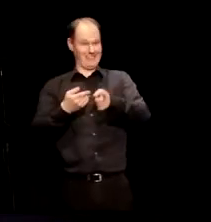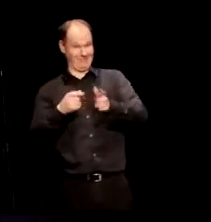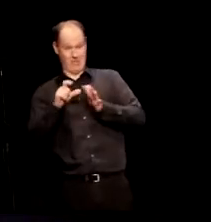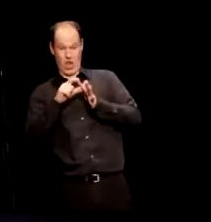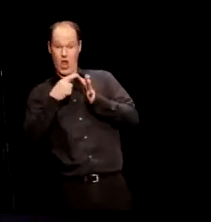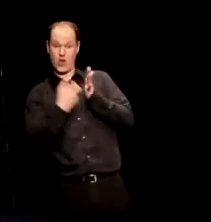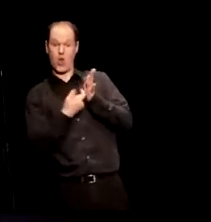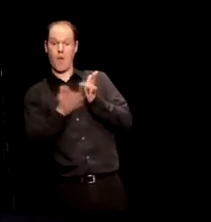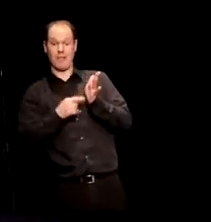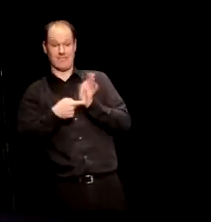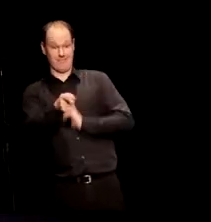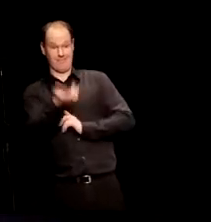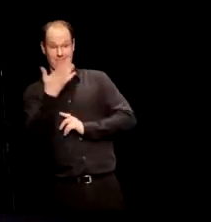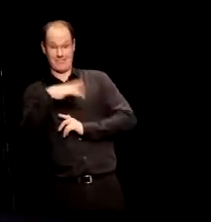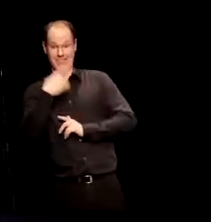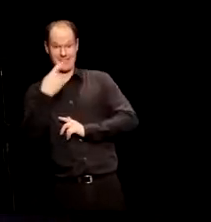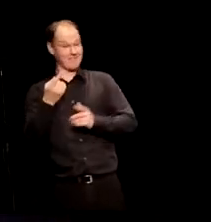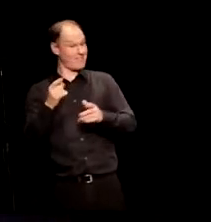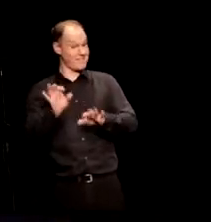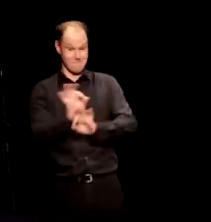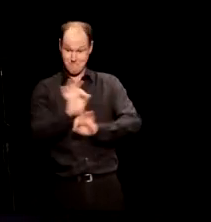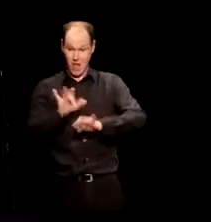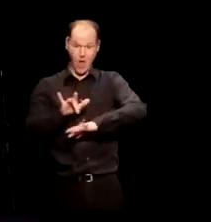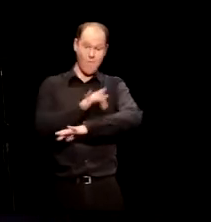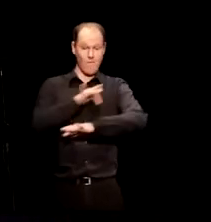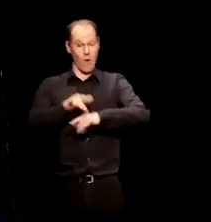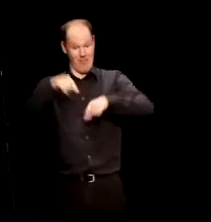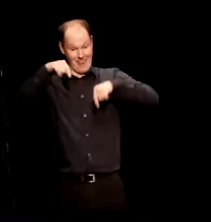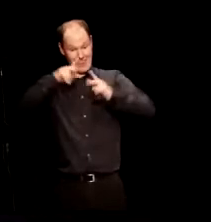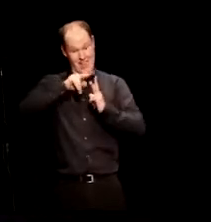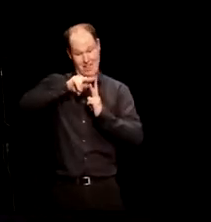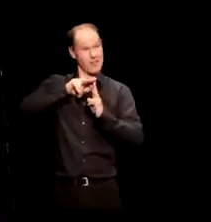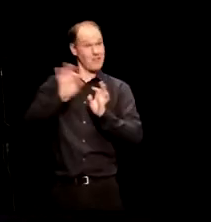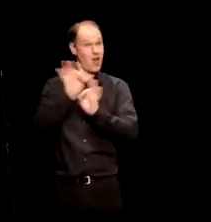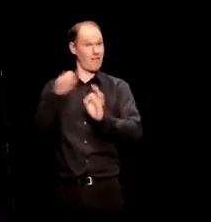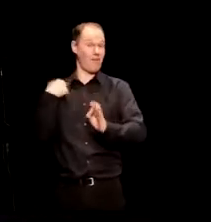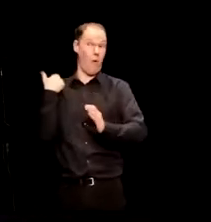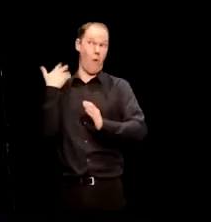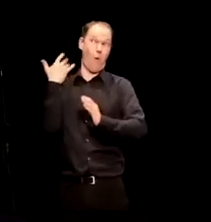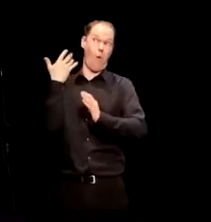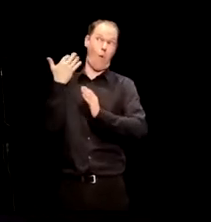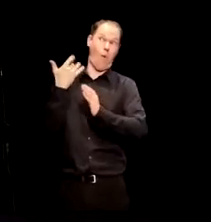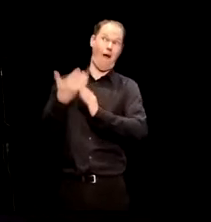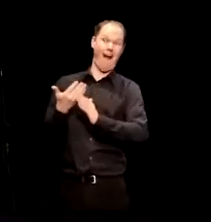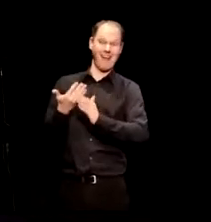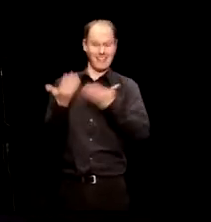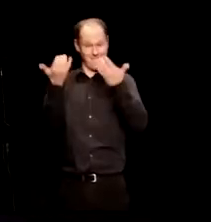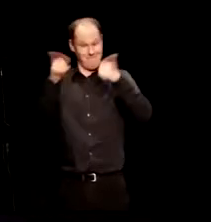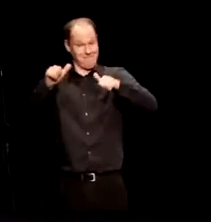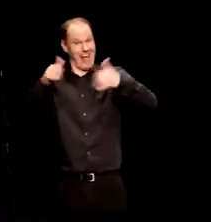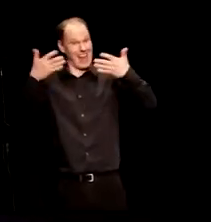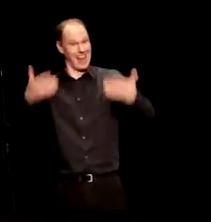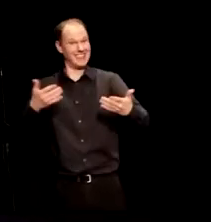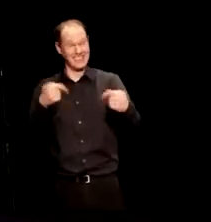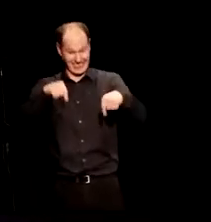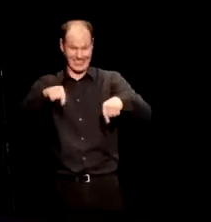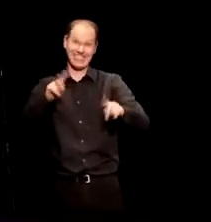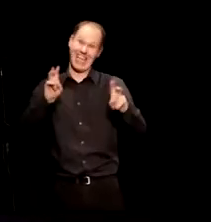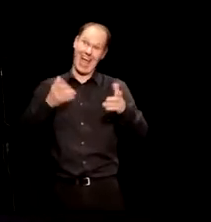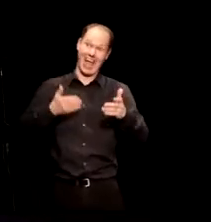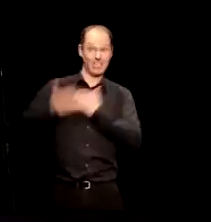this century, these plays haven't been performed. So I just feel like it's like a little moment in history tonight, everybody. Thank you for coming to be part of